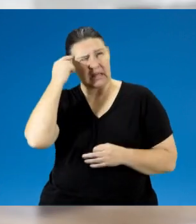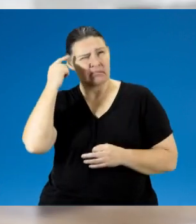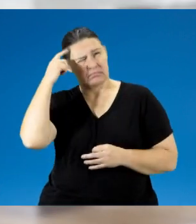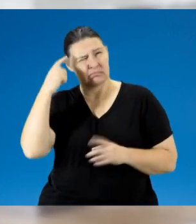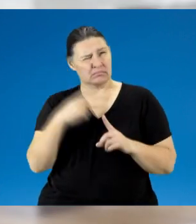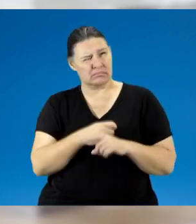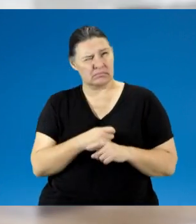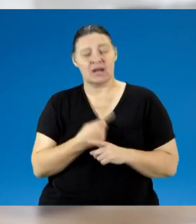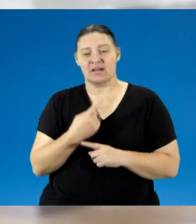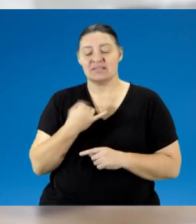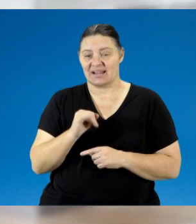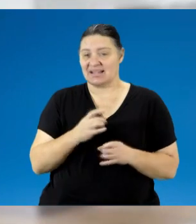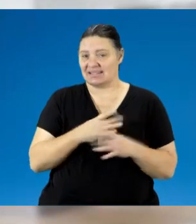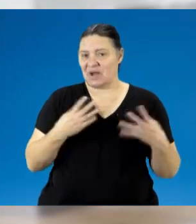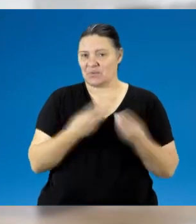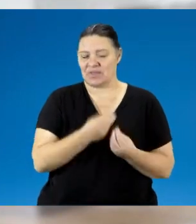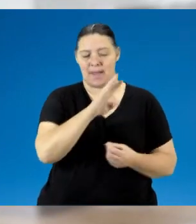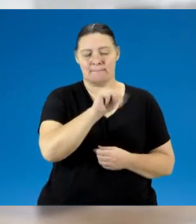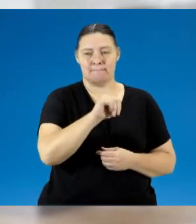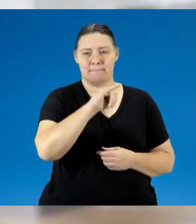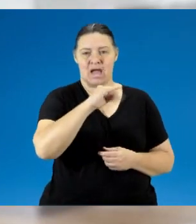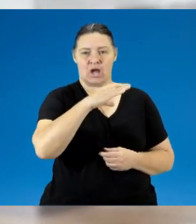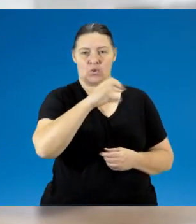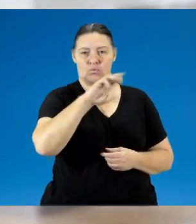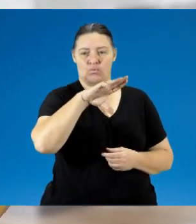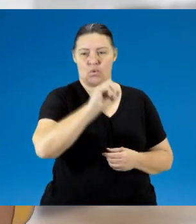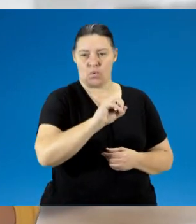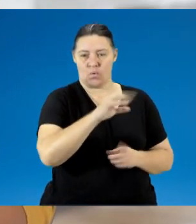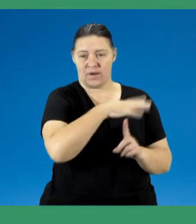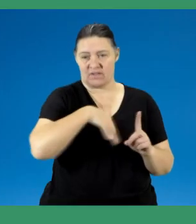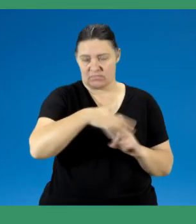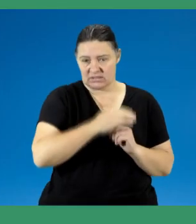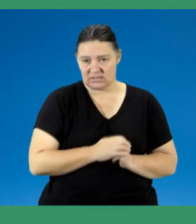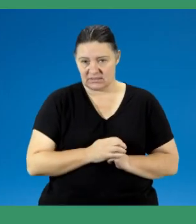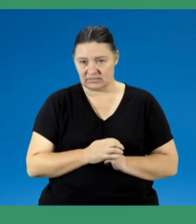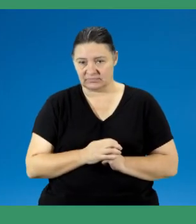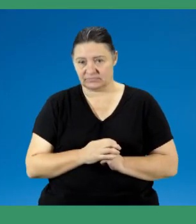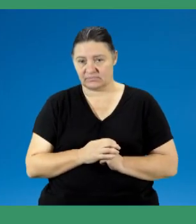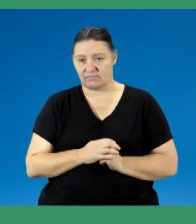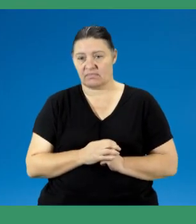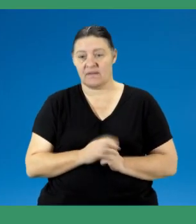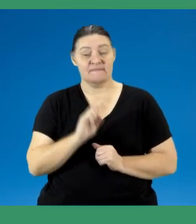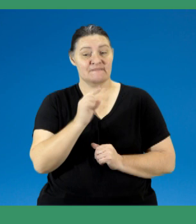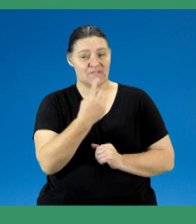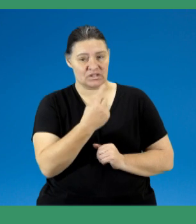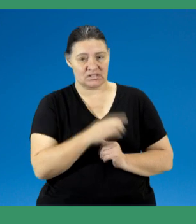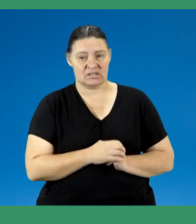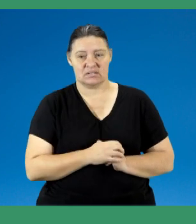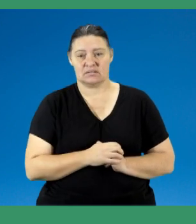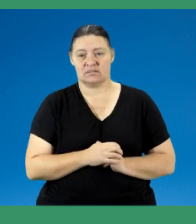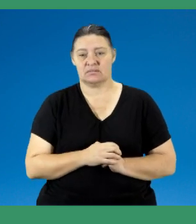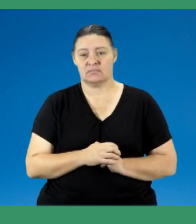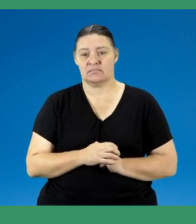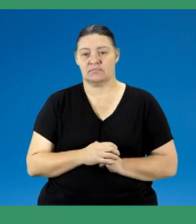components. Let us get into it. We'll start with the micro environment. We have the first one, which is our